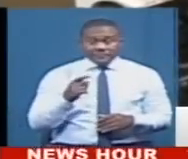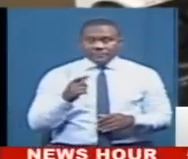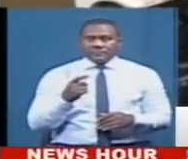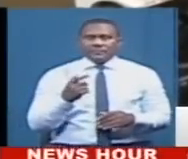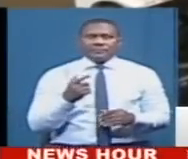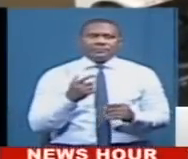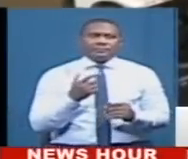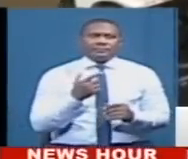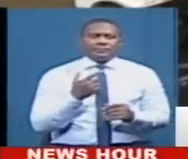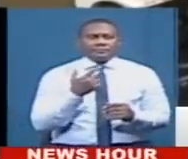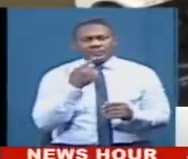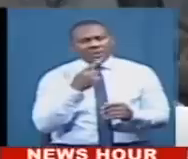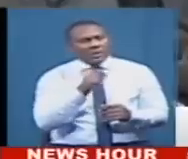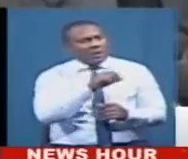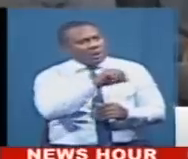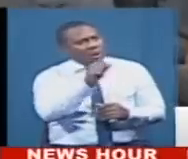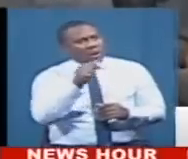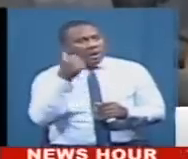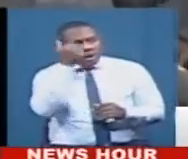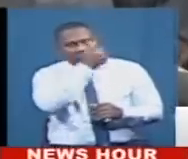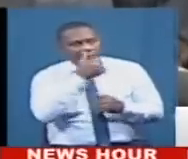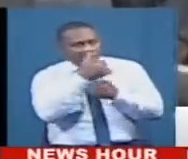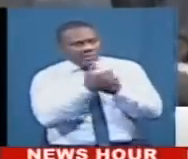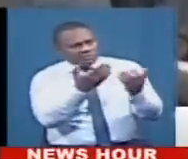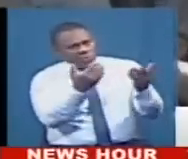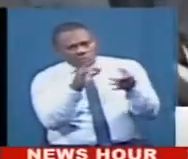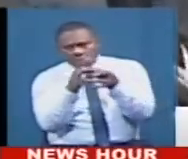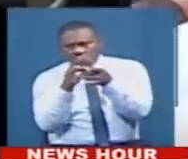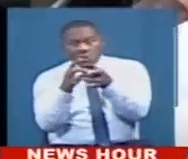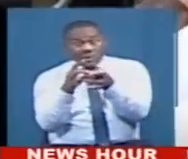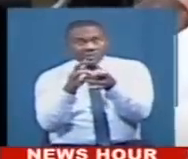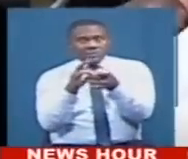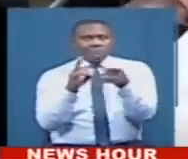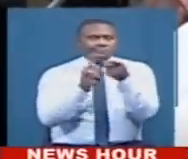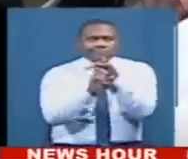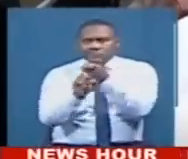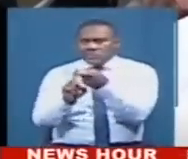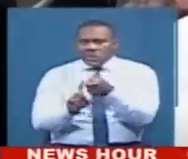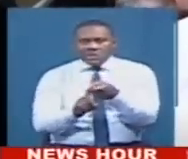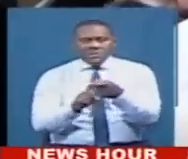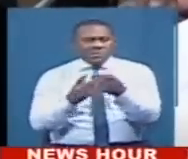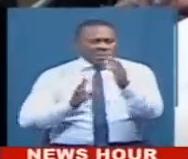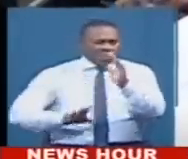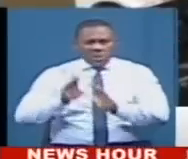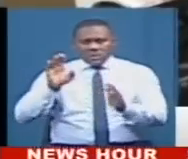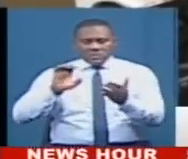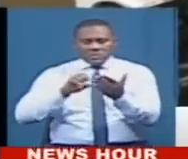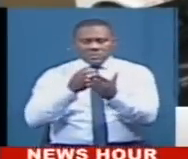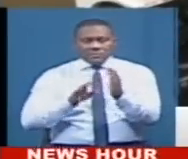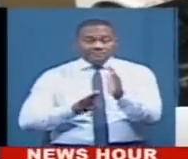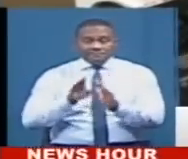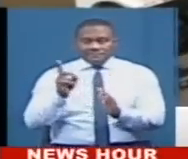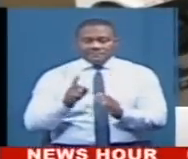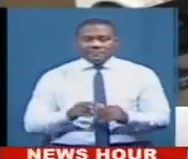fruitful collaboration with all African countries on all fronts to speed up economic growth on the continent. What